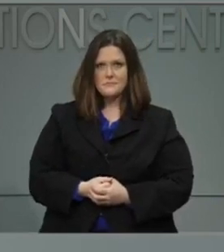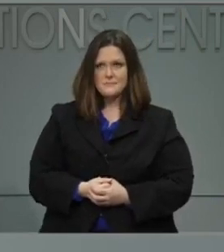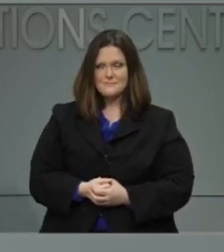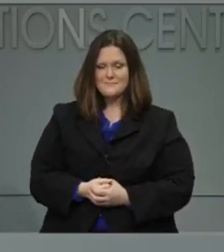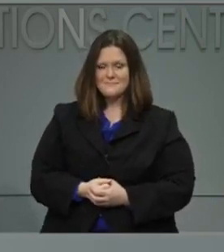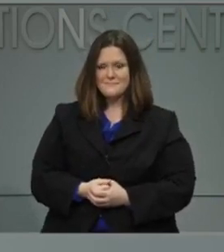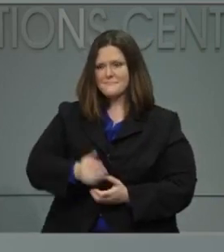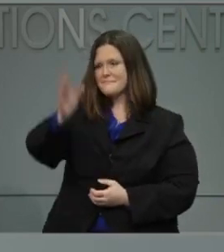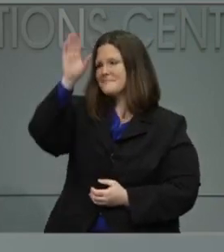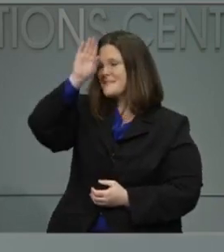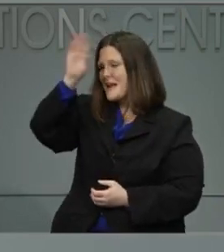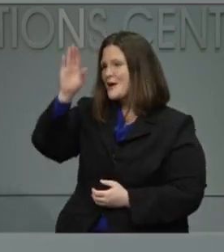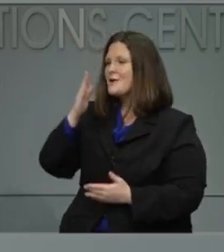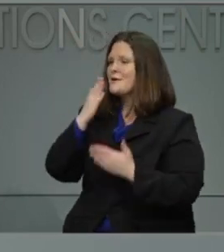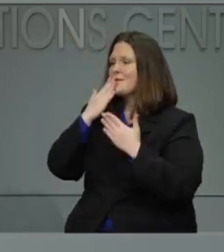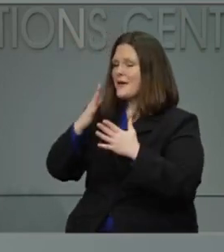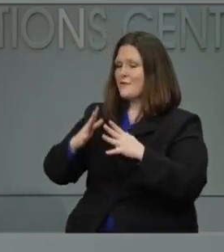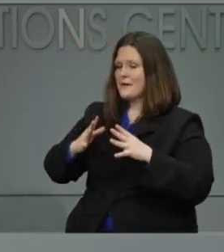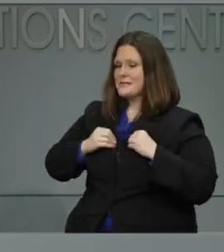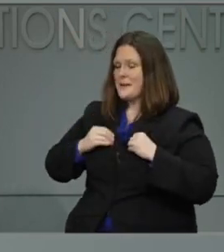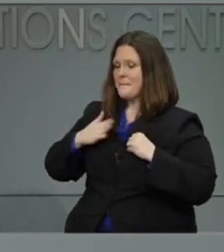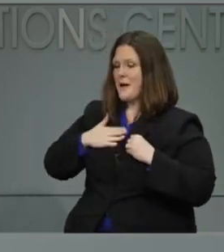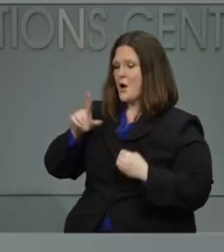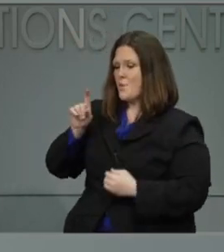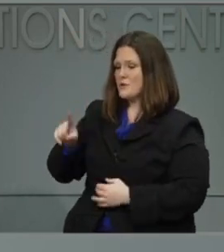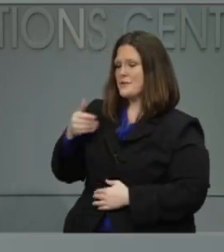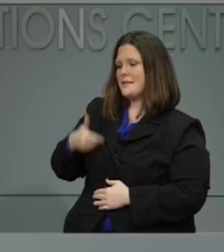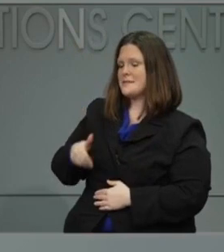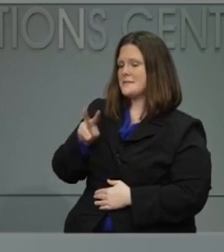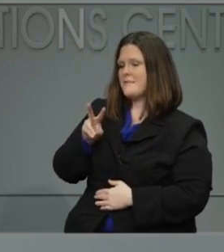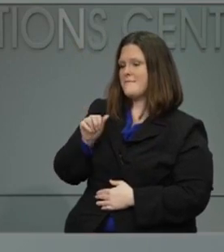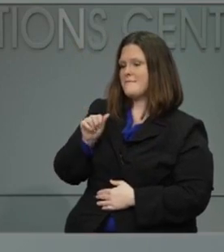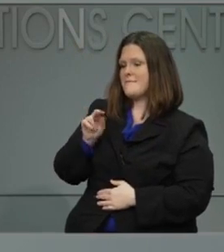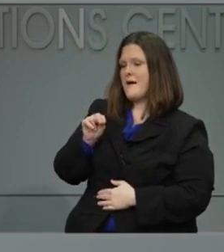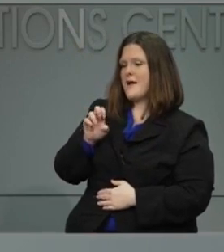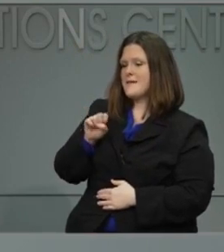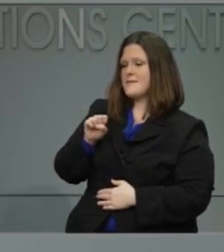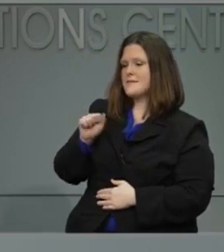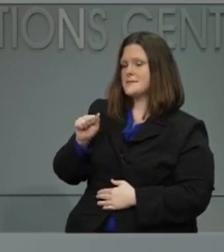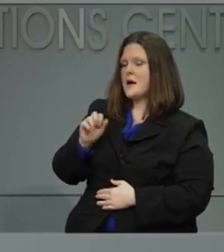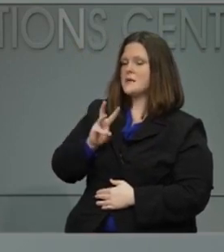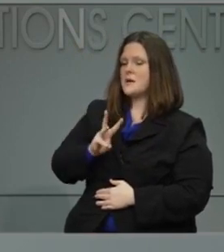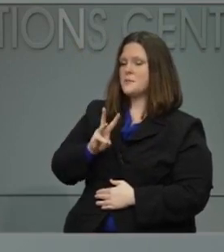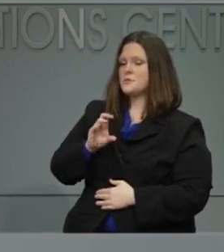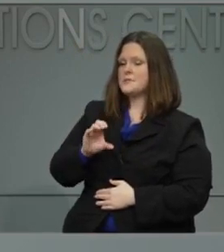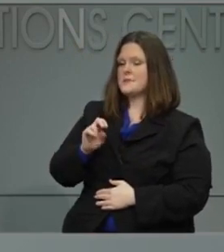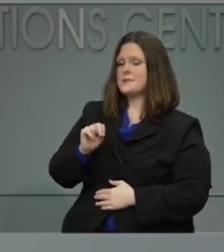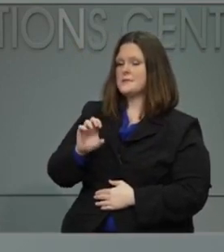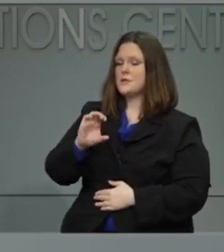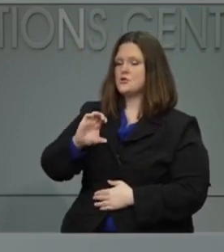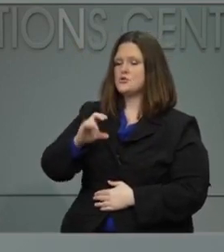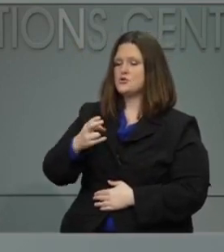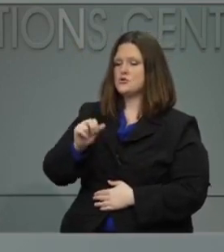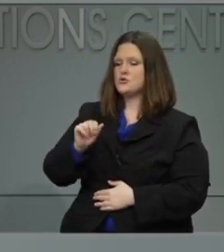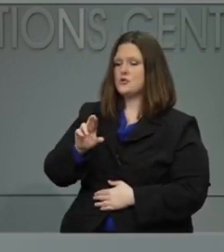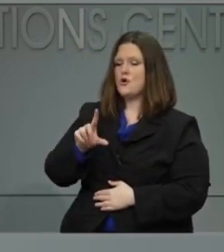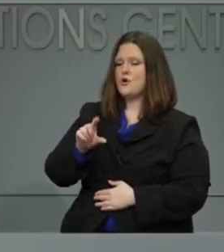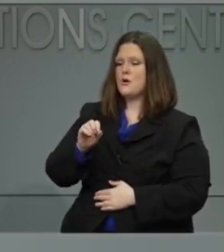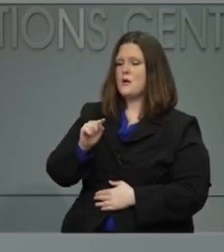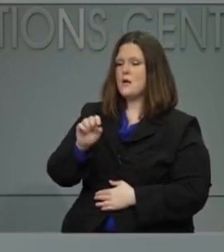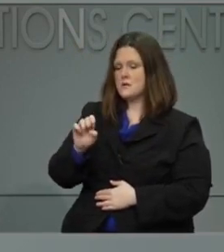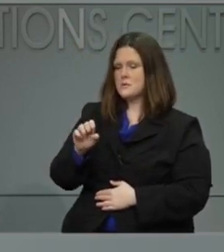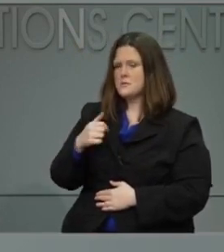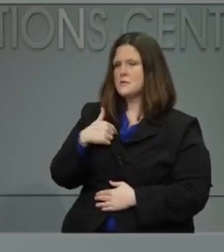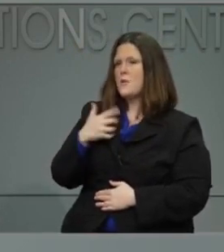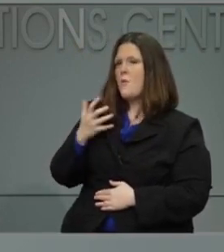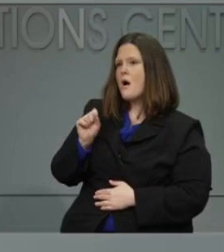Hi there. Thanks for taking my question. This is Vanessa Rufus with WCNC Charlotte. I did want to speak a bit more on the